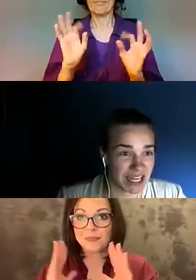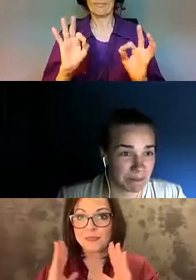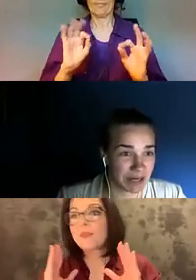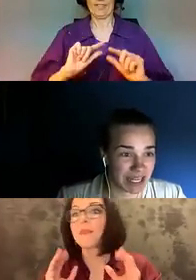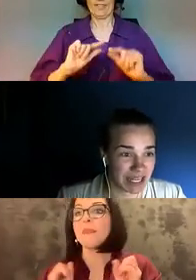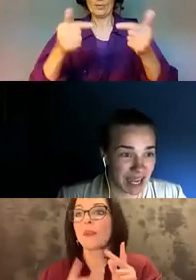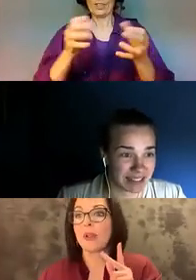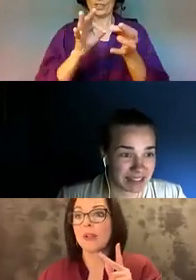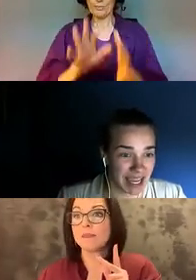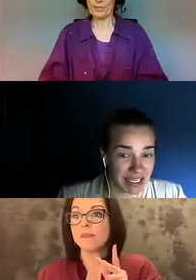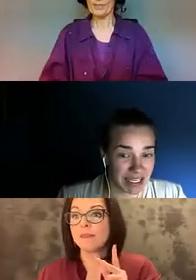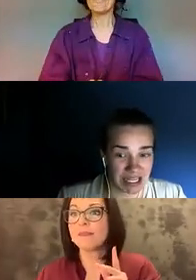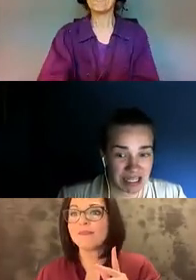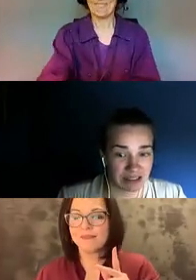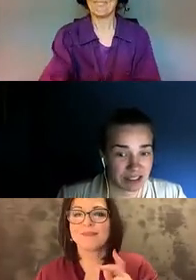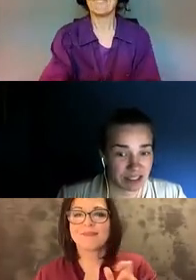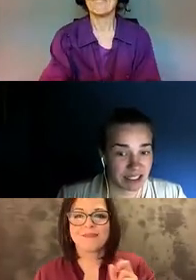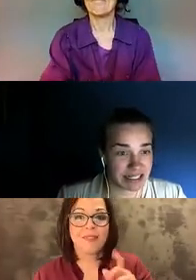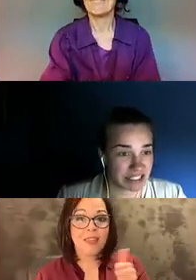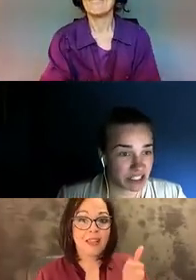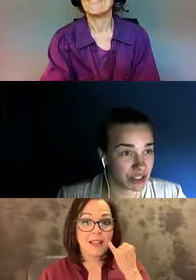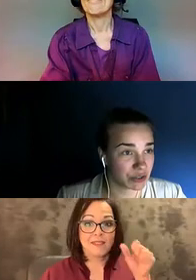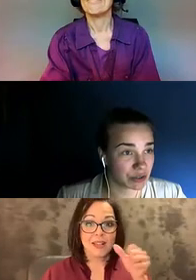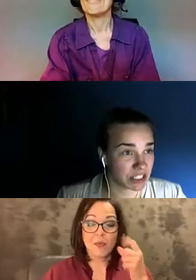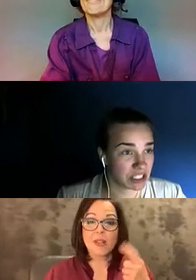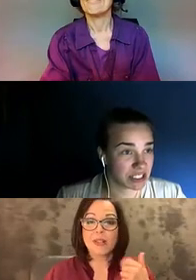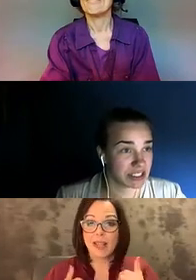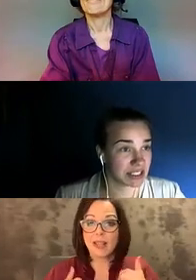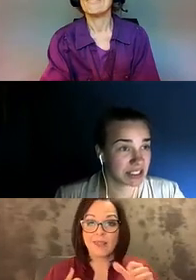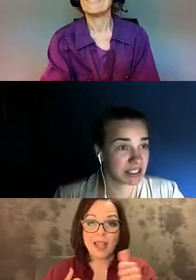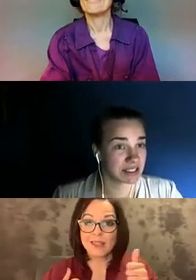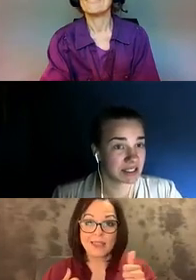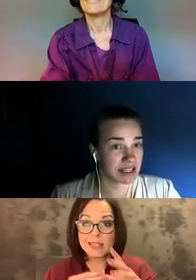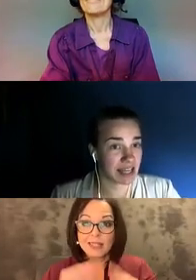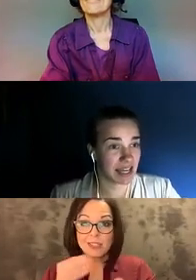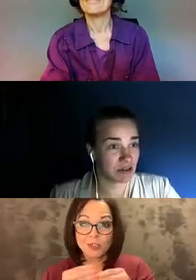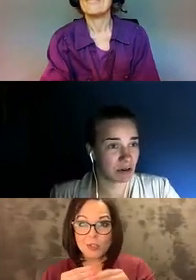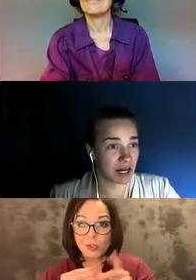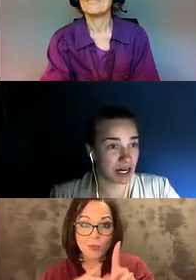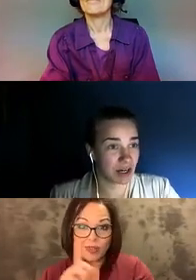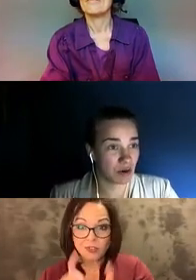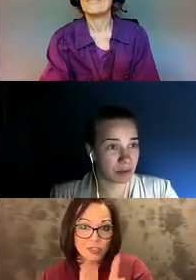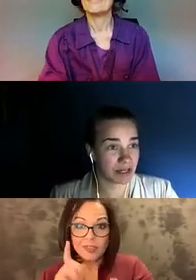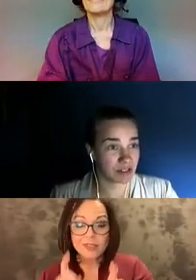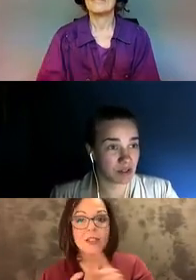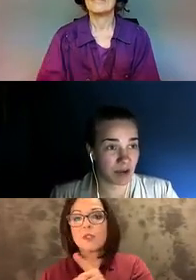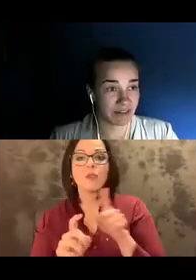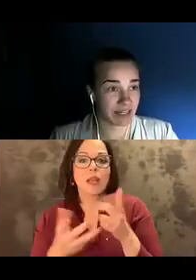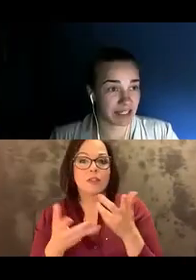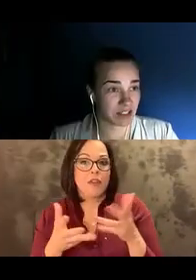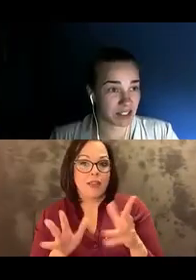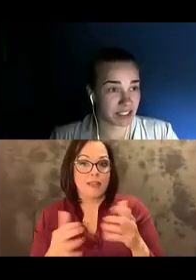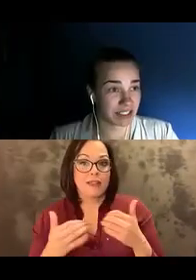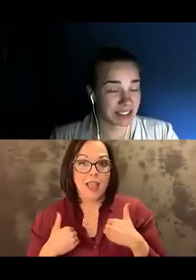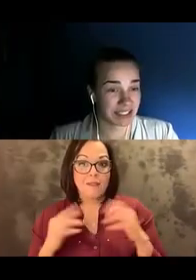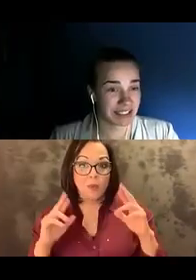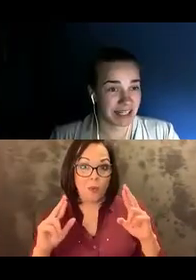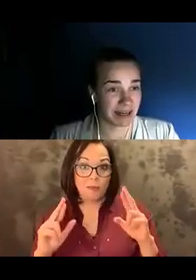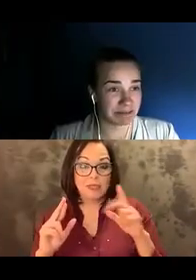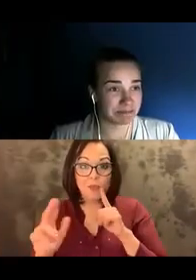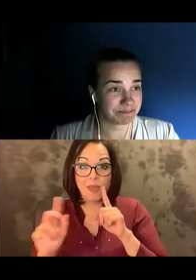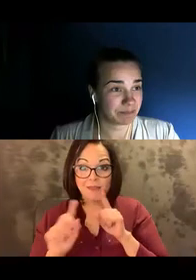And so if anybody has any additional questions that you are hoping to have